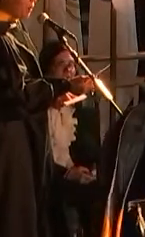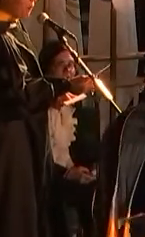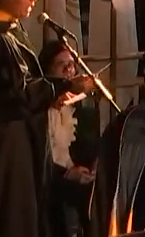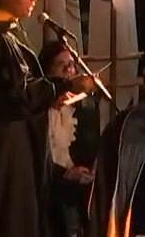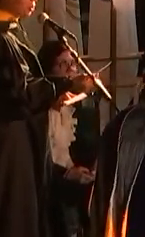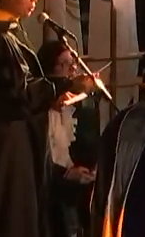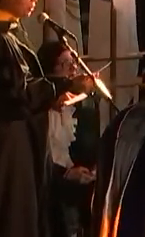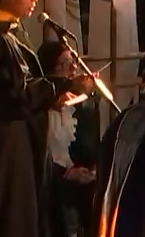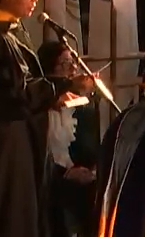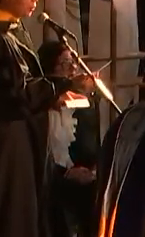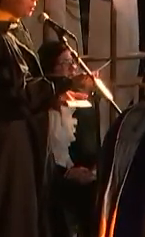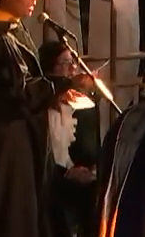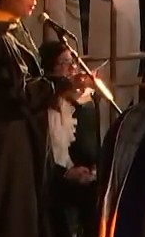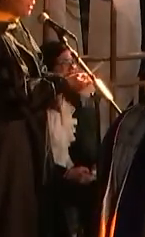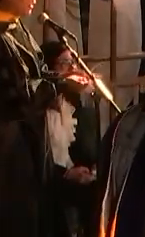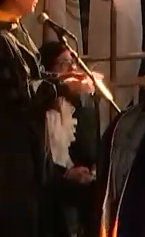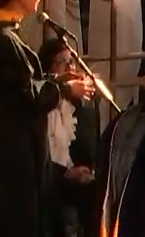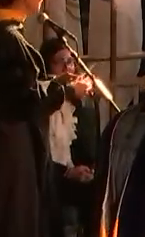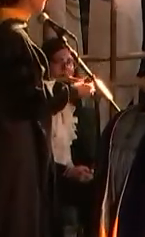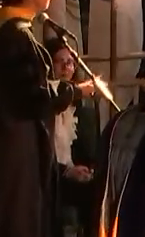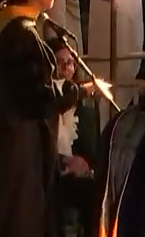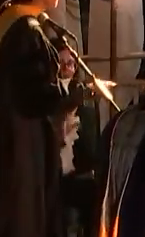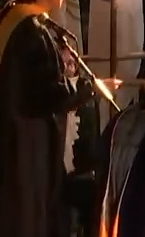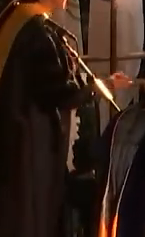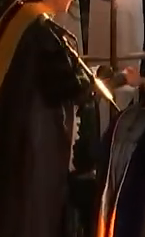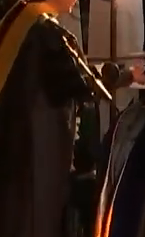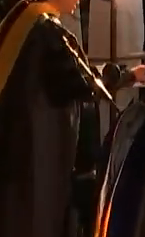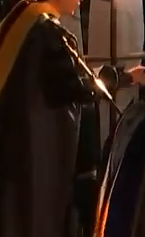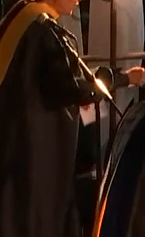Hannah Blanchard, cum laude.